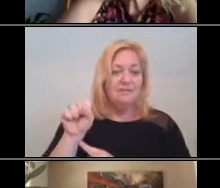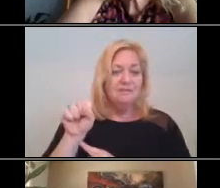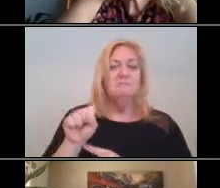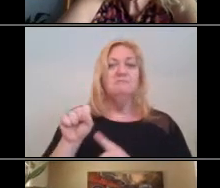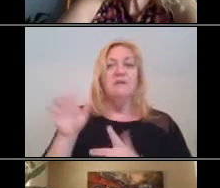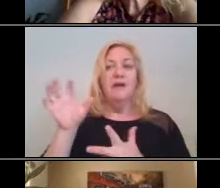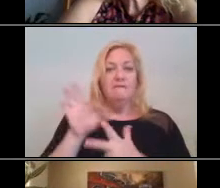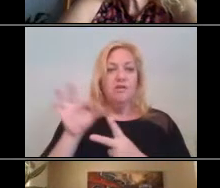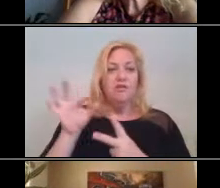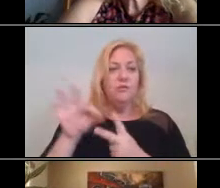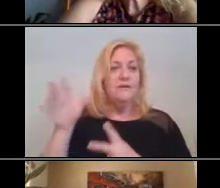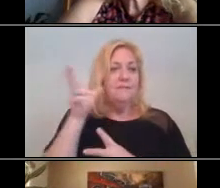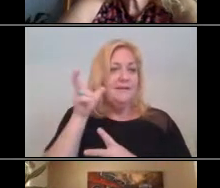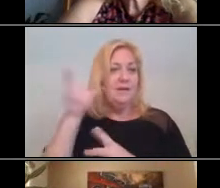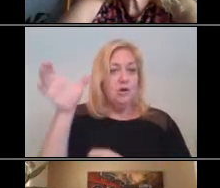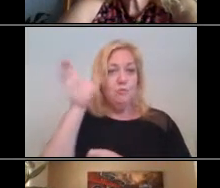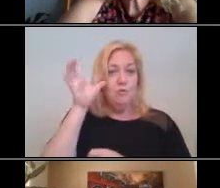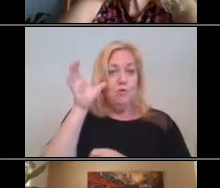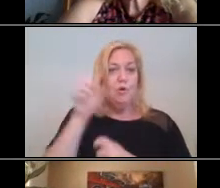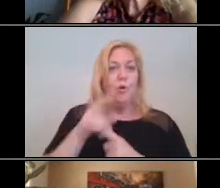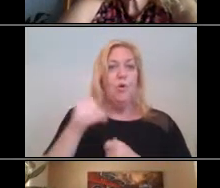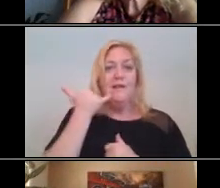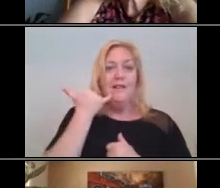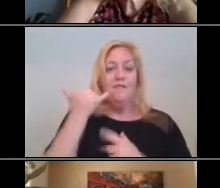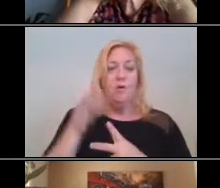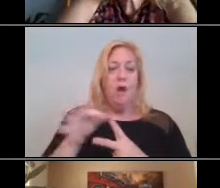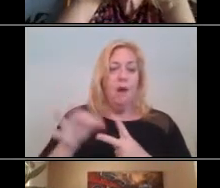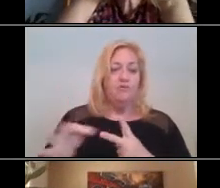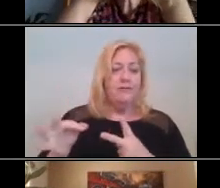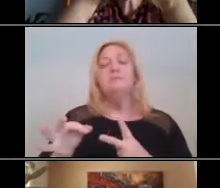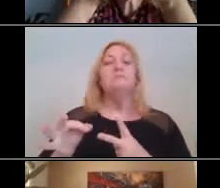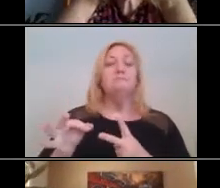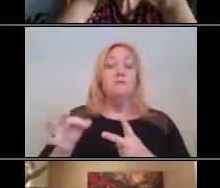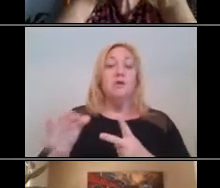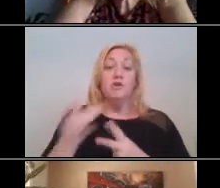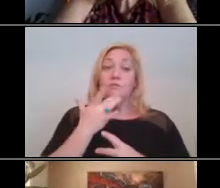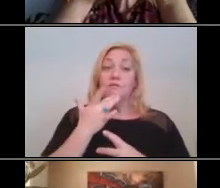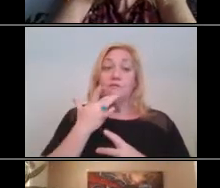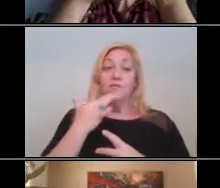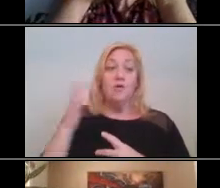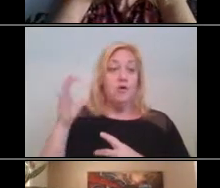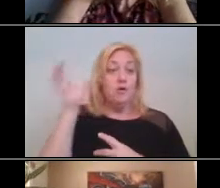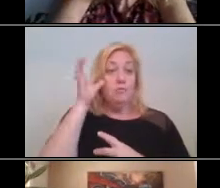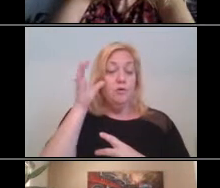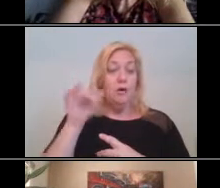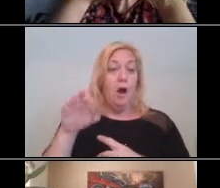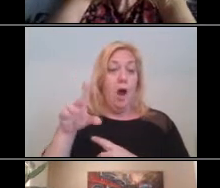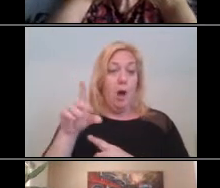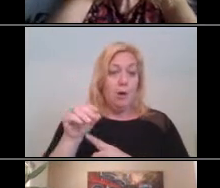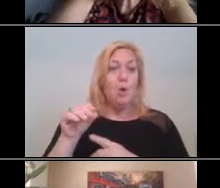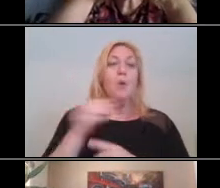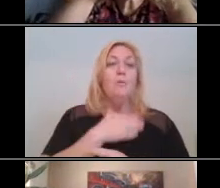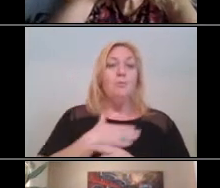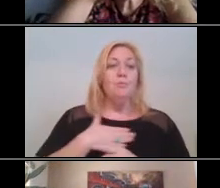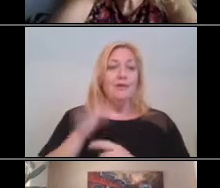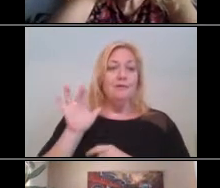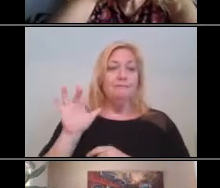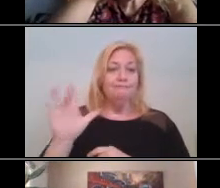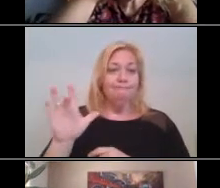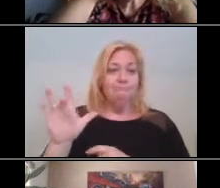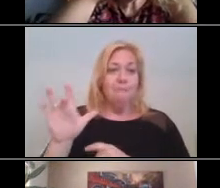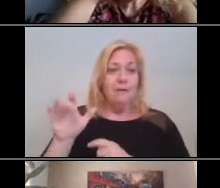listen in via the computer or telephone option. Should you prefer computer audio, please ensure the appropriate box is selected. If you